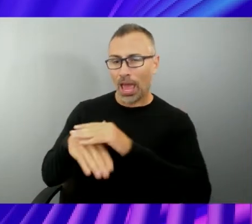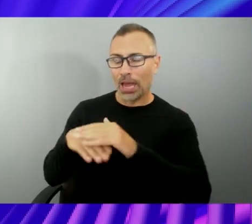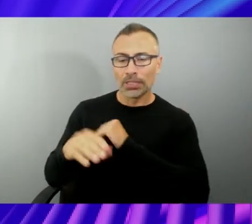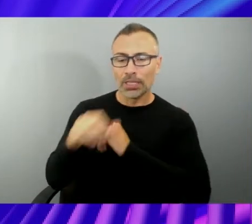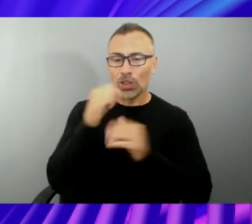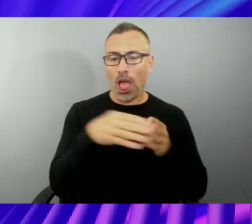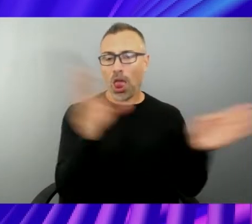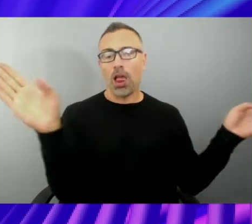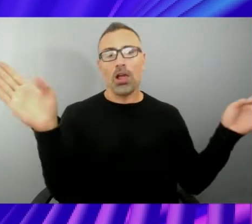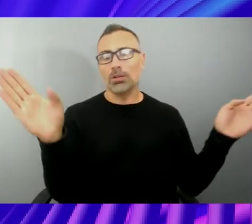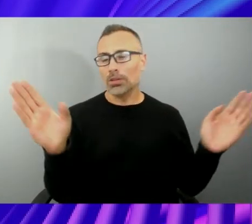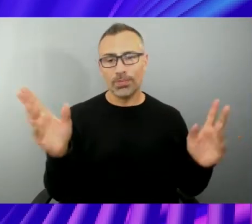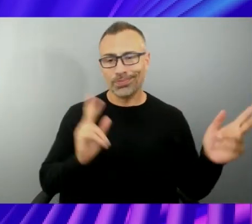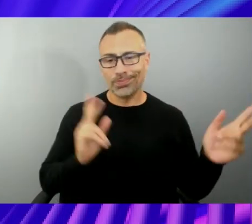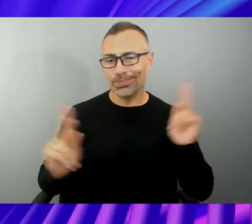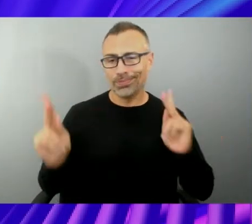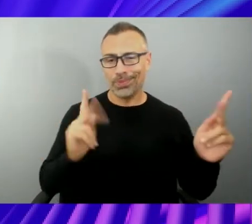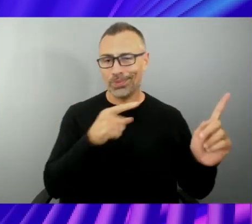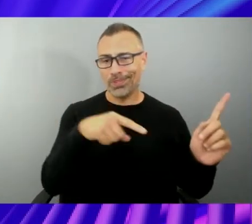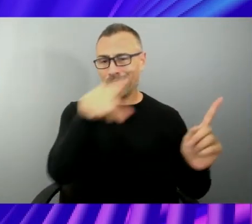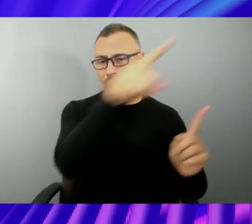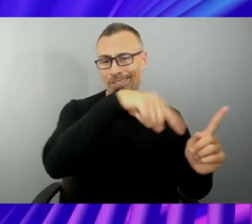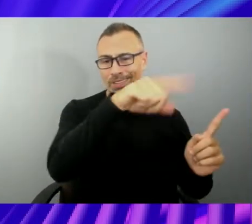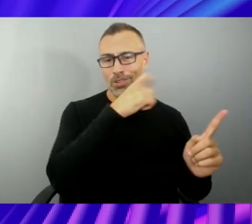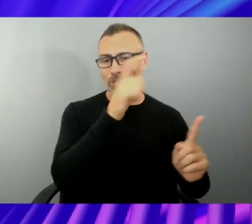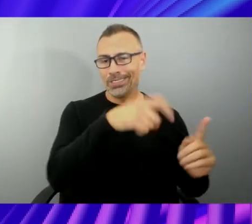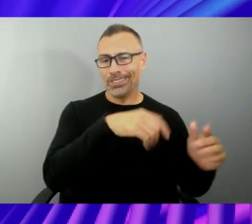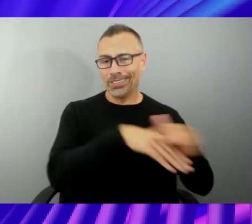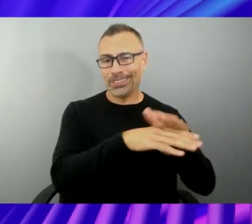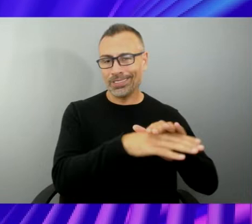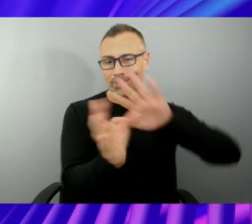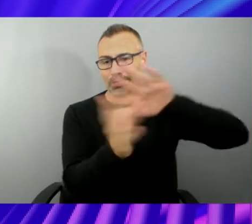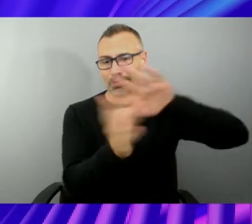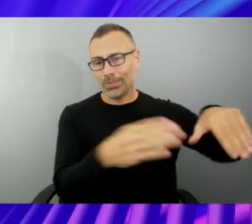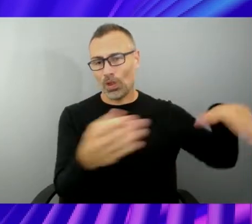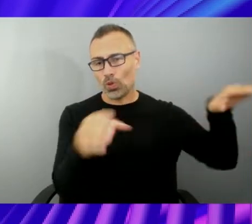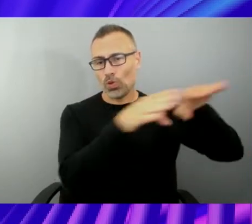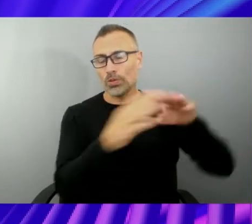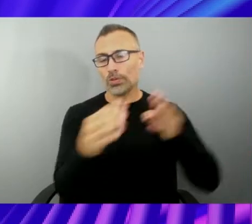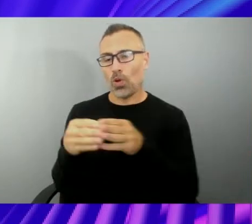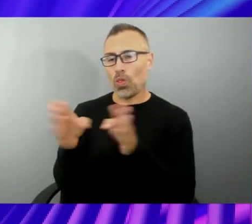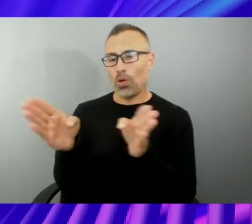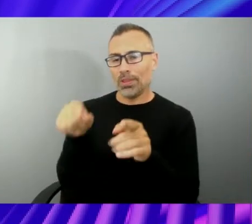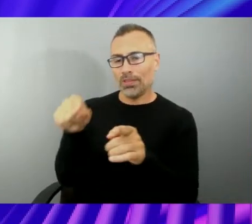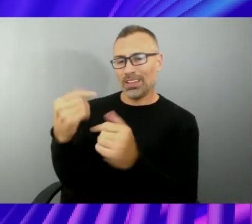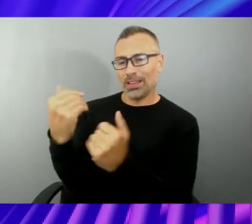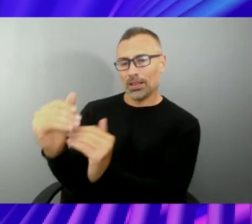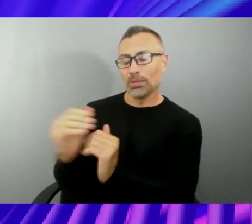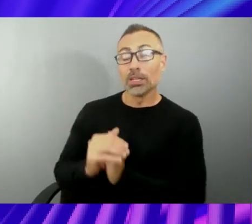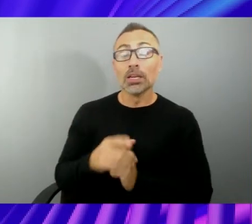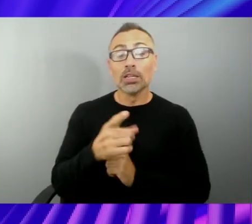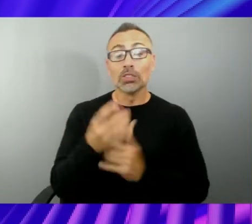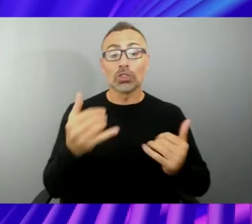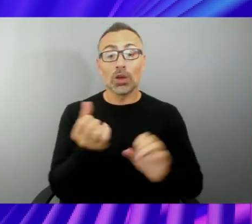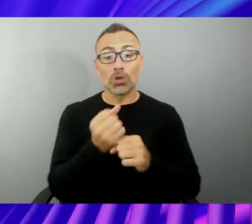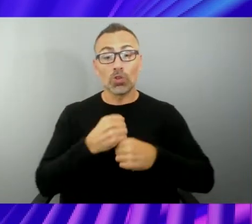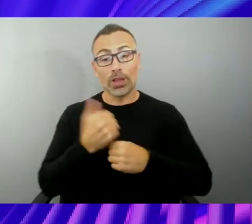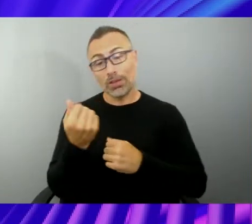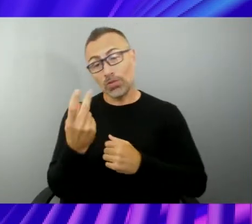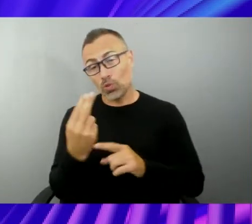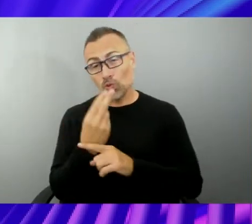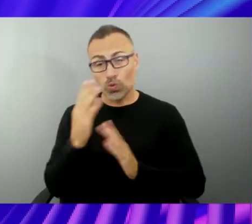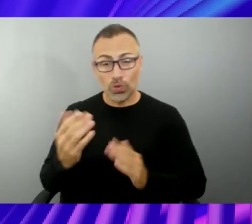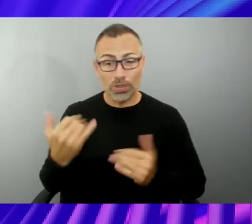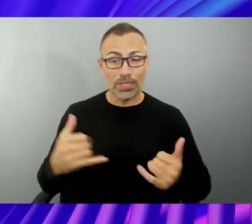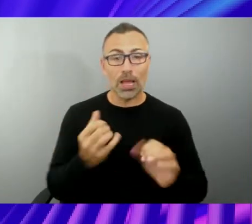don't need to access the data, you don't need to open it. We created a couple of users now. Now the next thing is we are going to create. We are going to